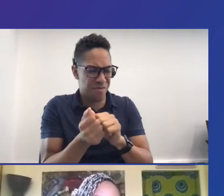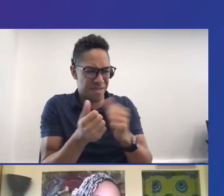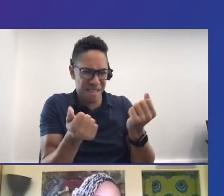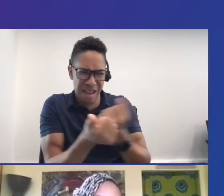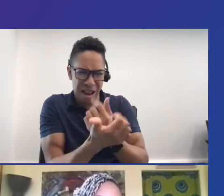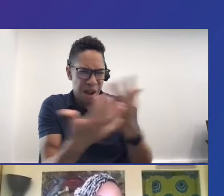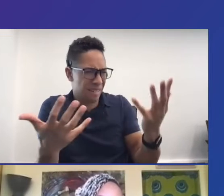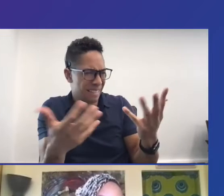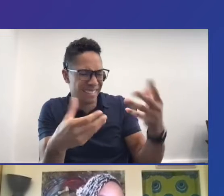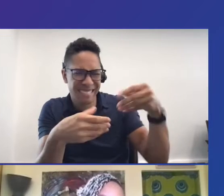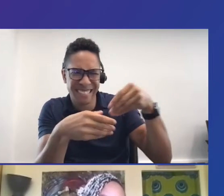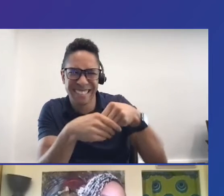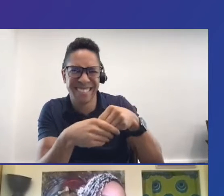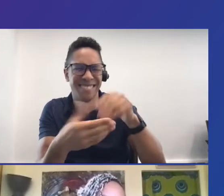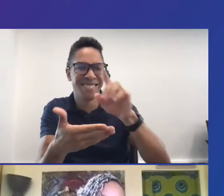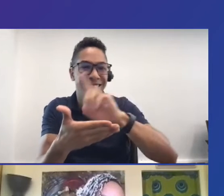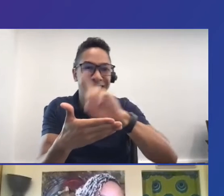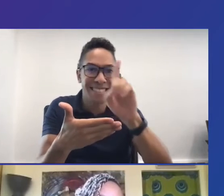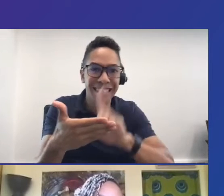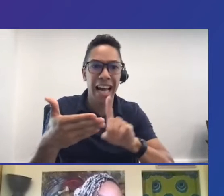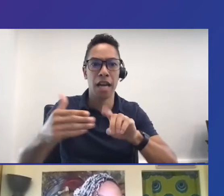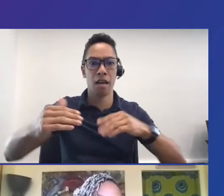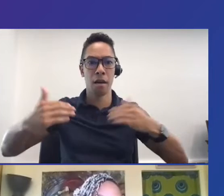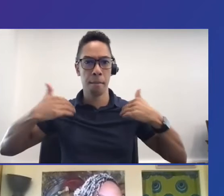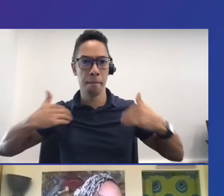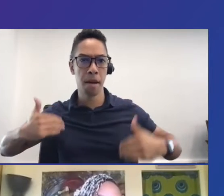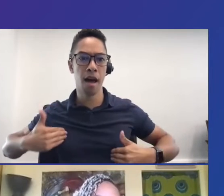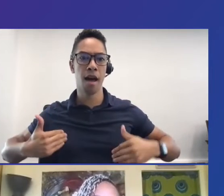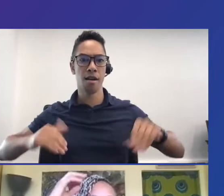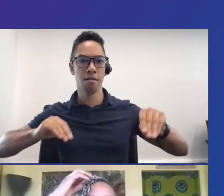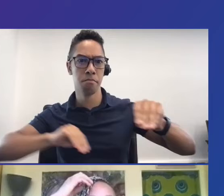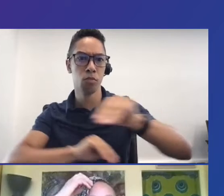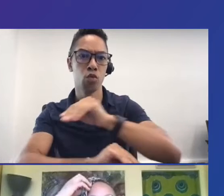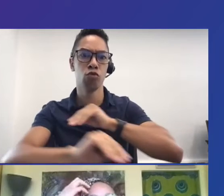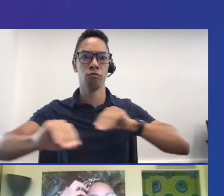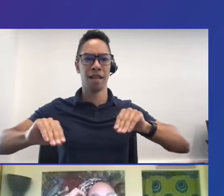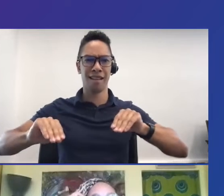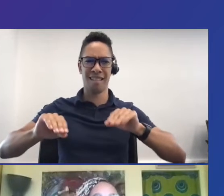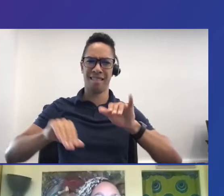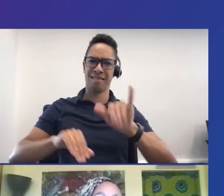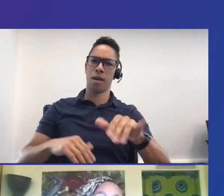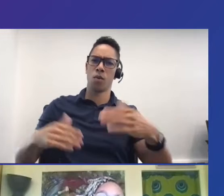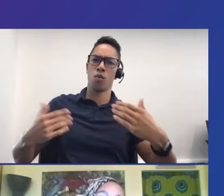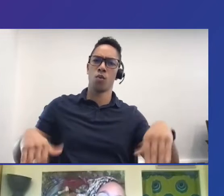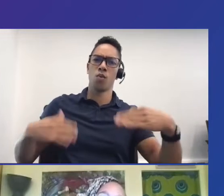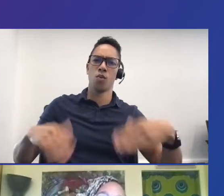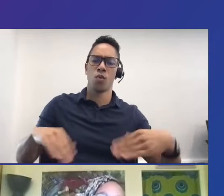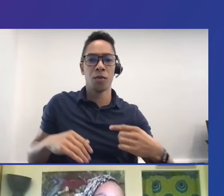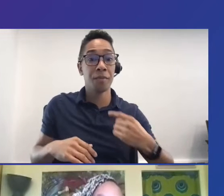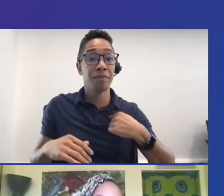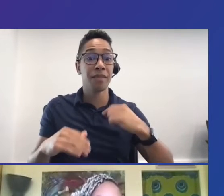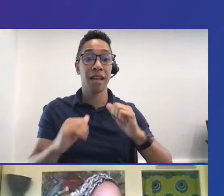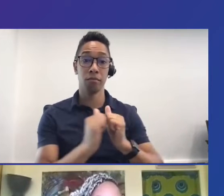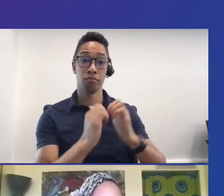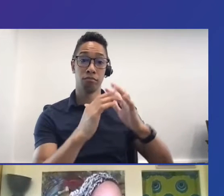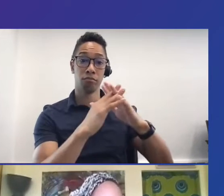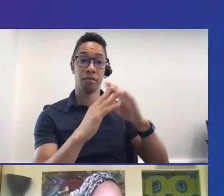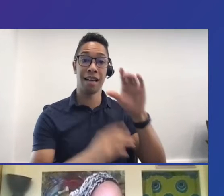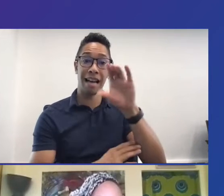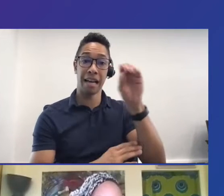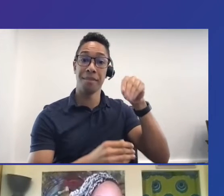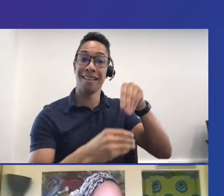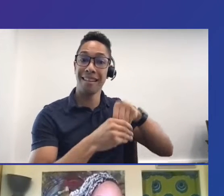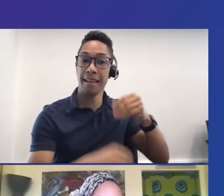incorporation of design and movement in the body. And so I started a company back in California, and